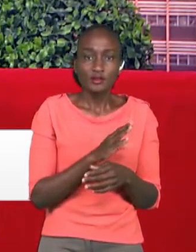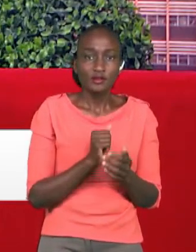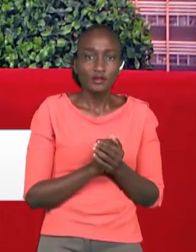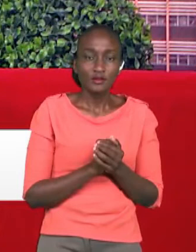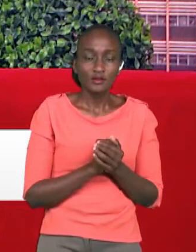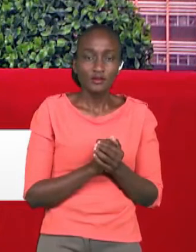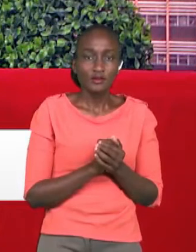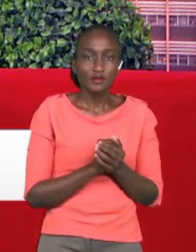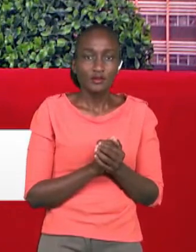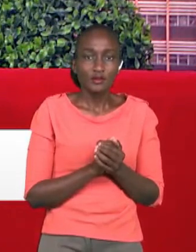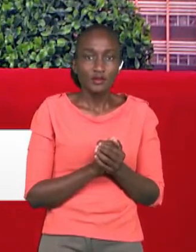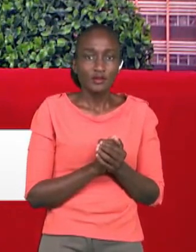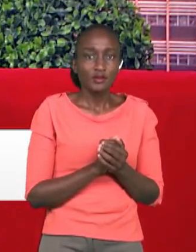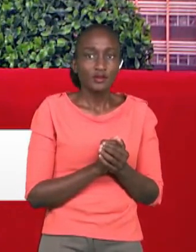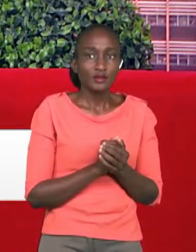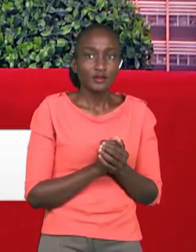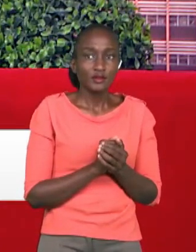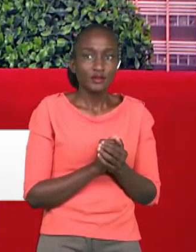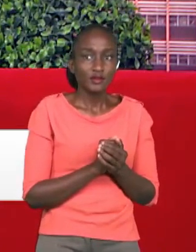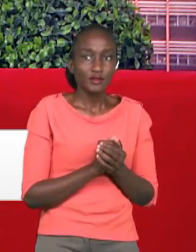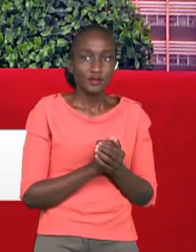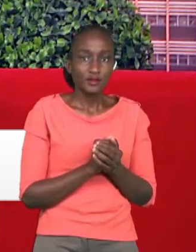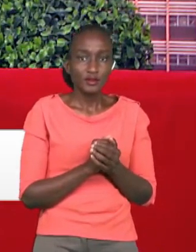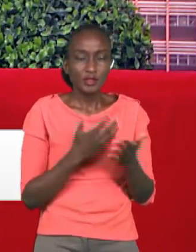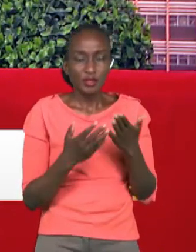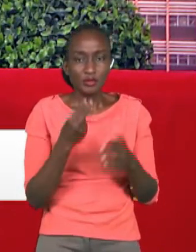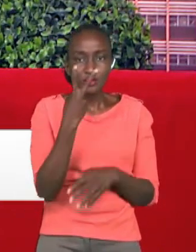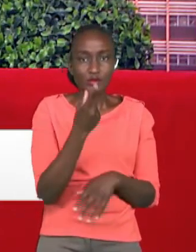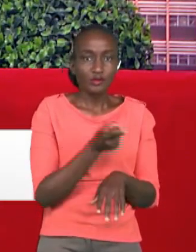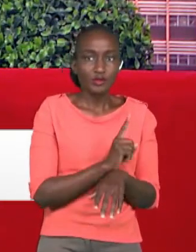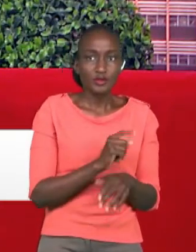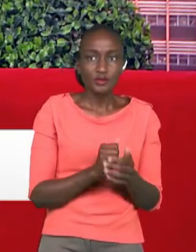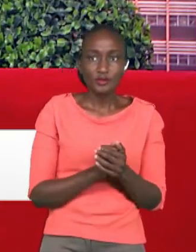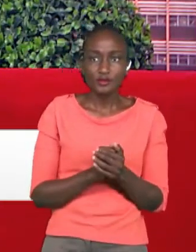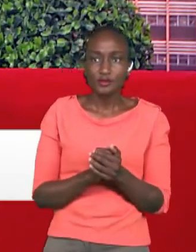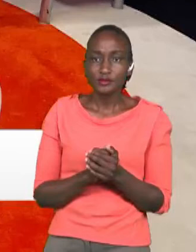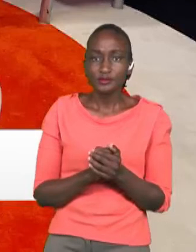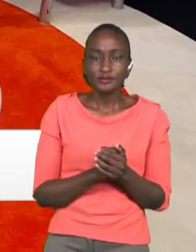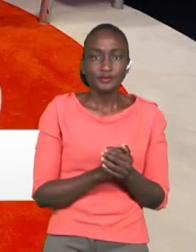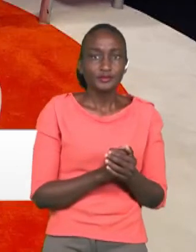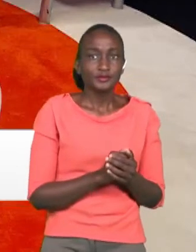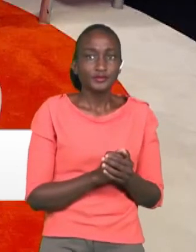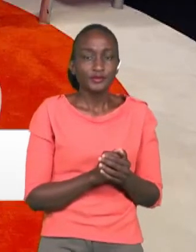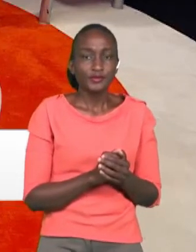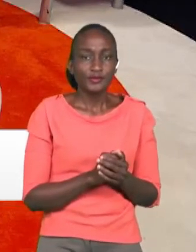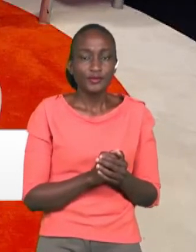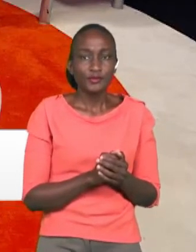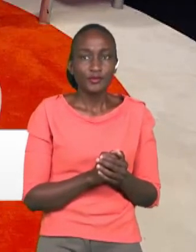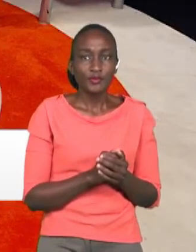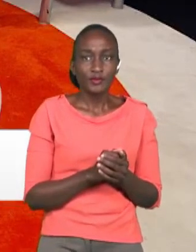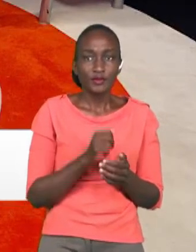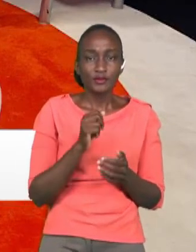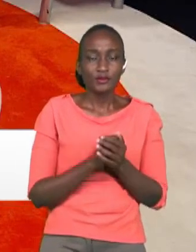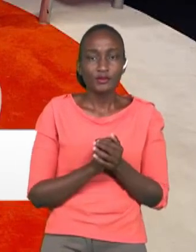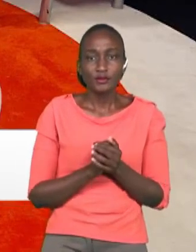It's all only for 1 minute or two minutes like that. What is laughter therapy? Laughter therapy is... you see, you